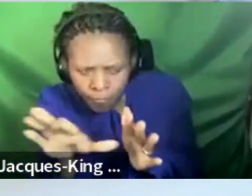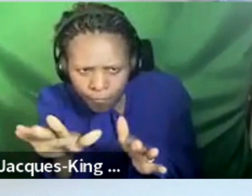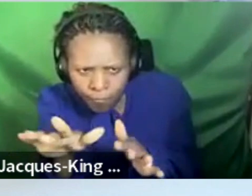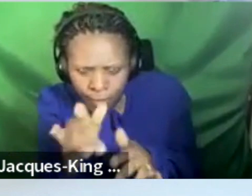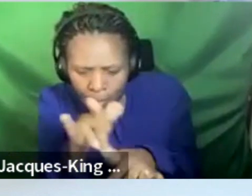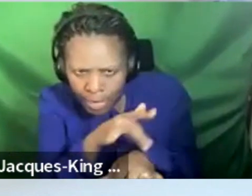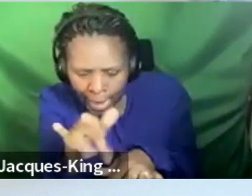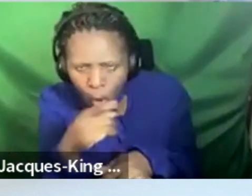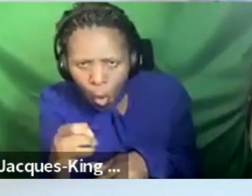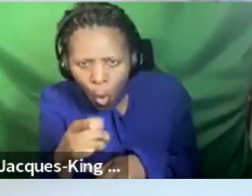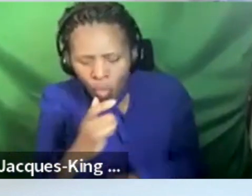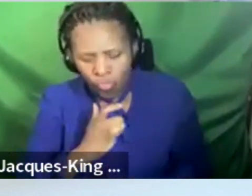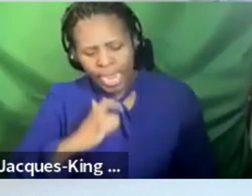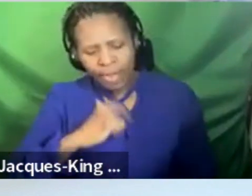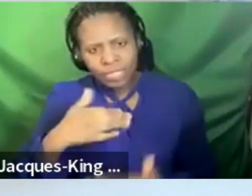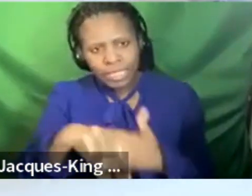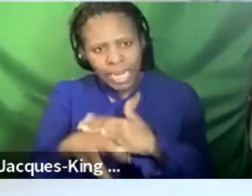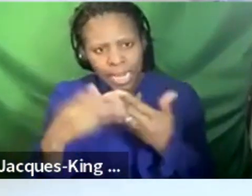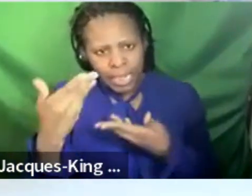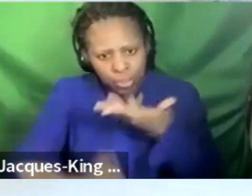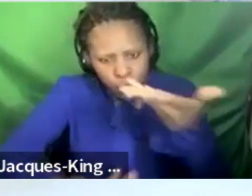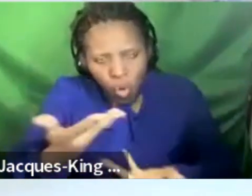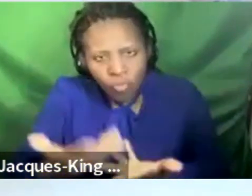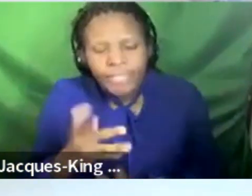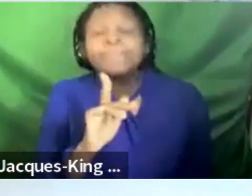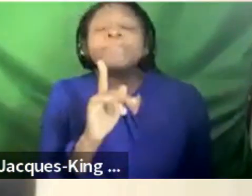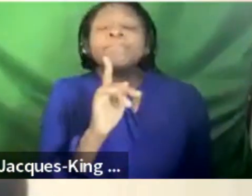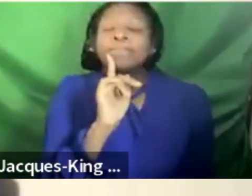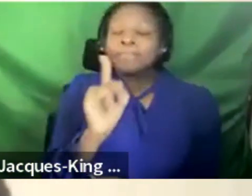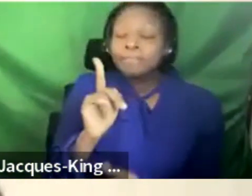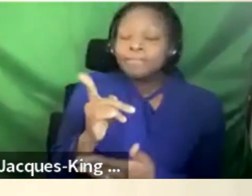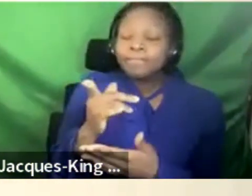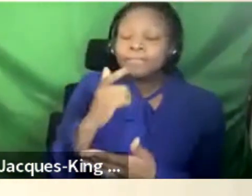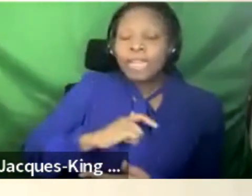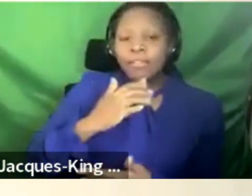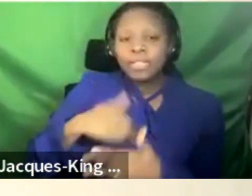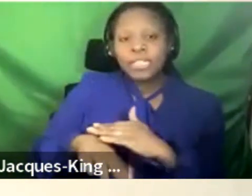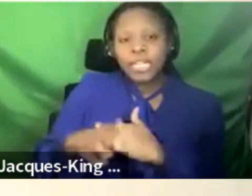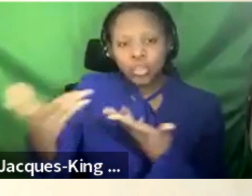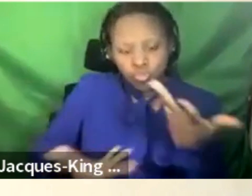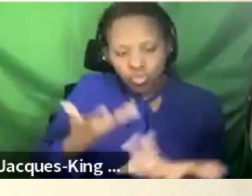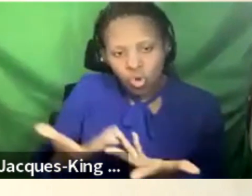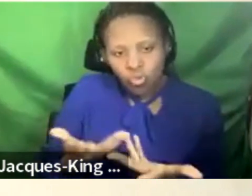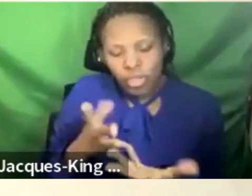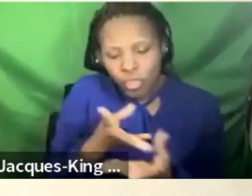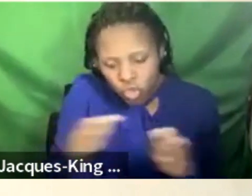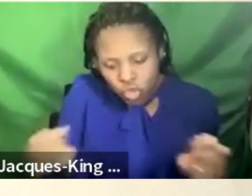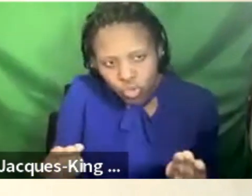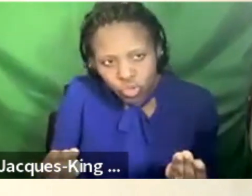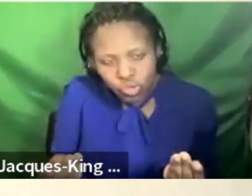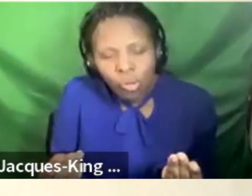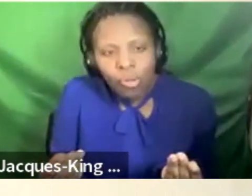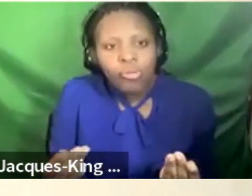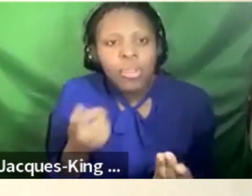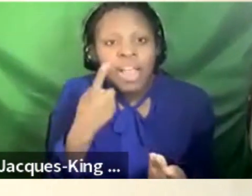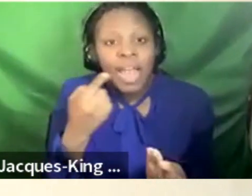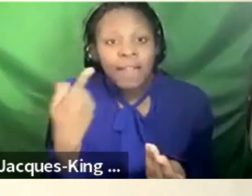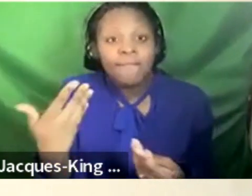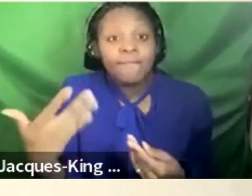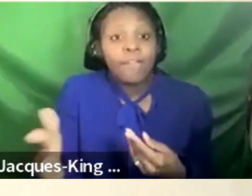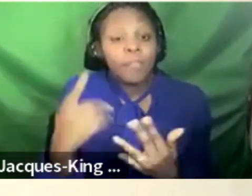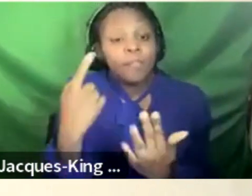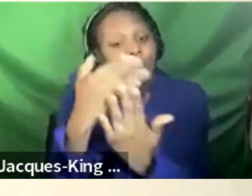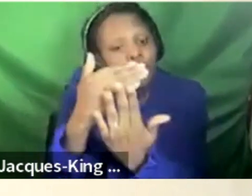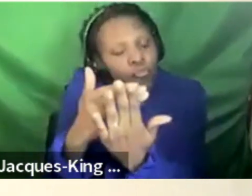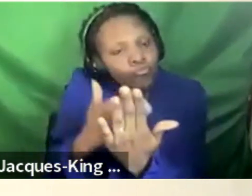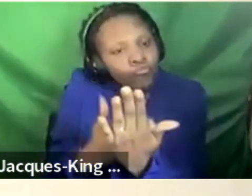play on, or the problems for the characters within the narrative? The problem for the characters within the narrative, I think a lot of the time the solutions can come from